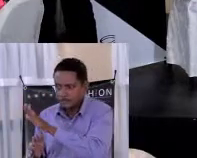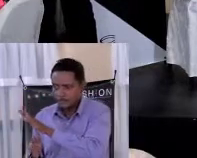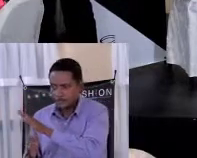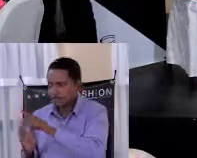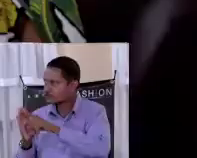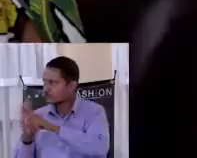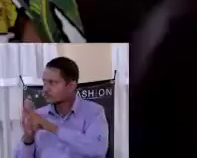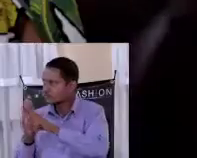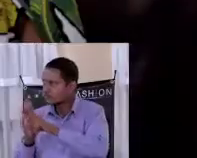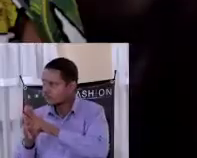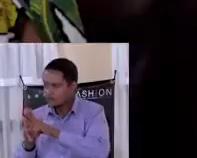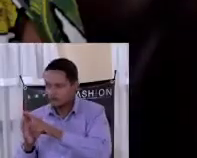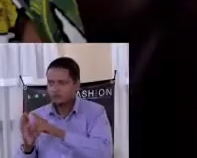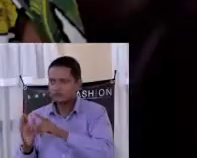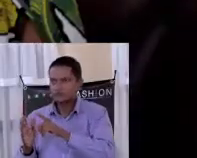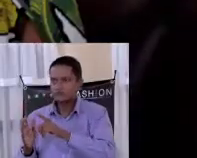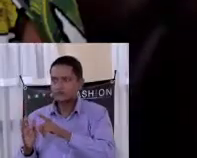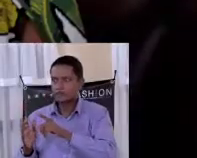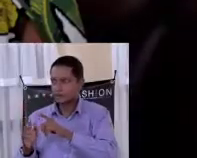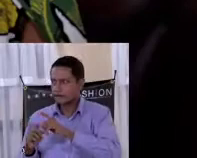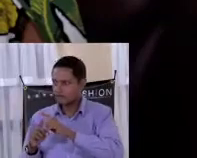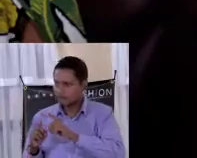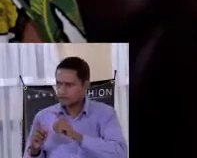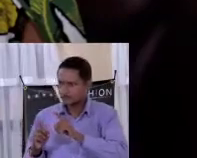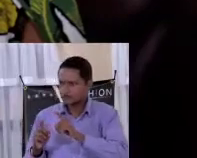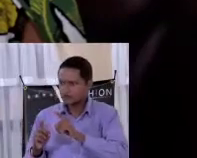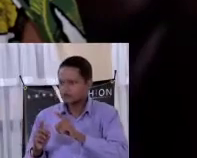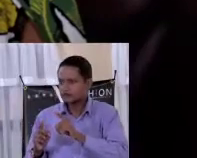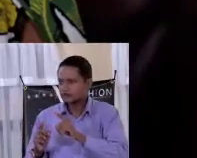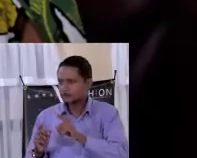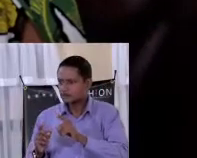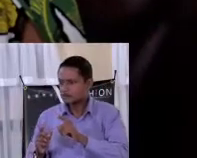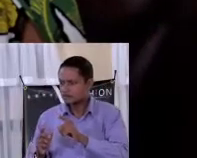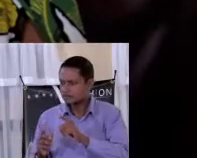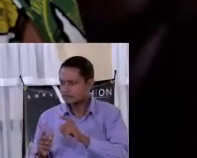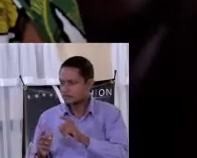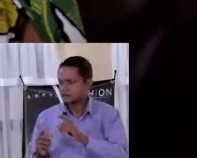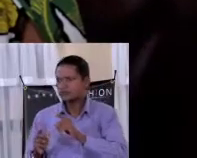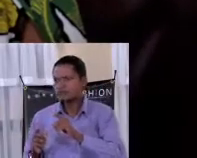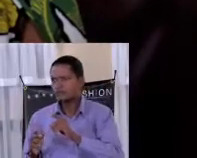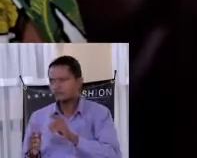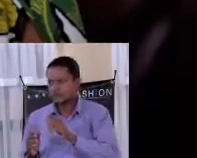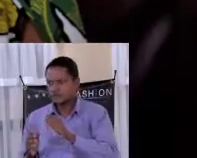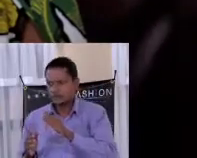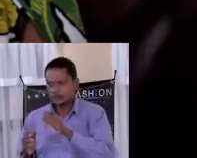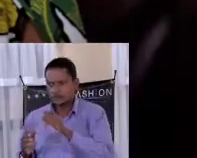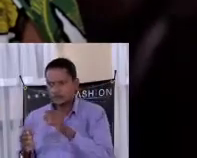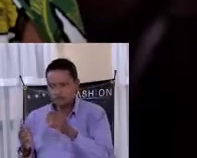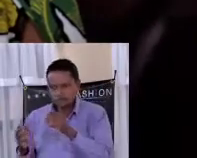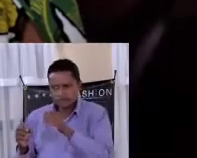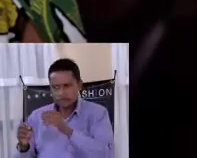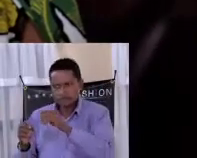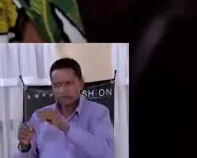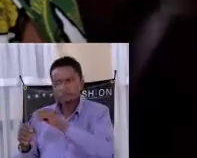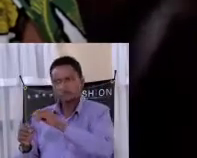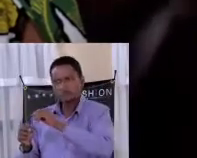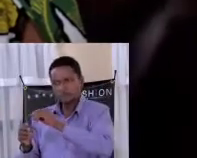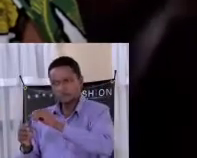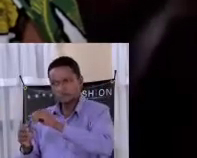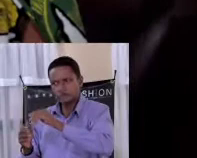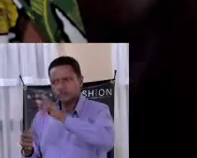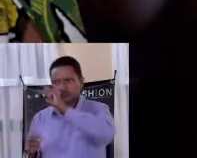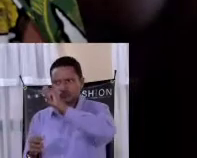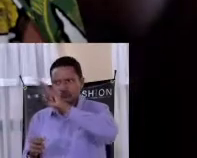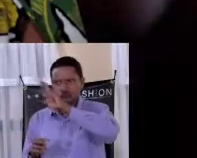aesthetics and products available. But there's one underlying thread of trend. That is what makes the product relevant to the